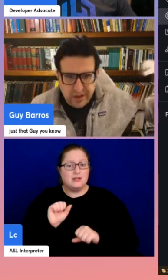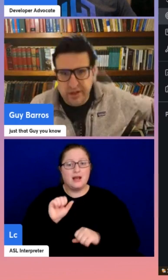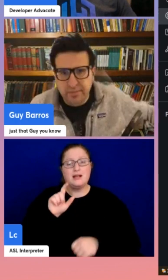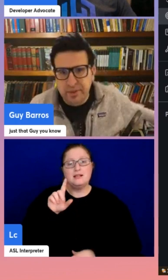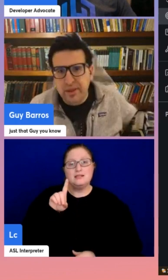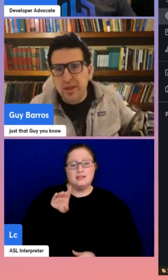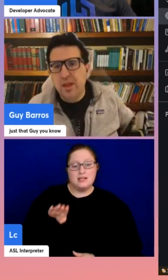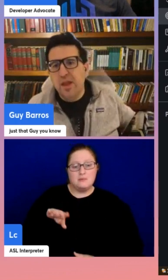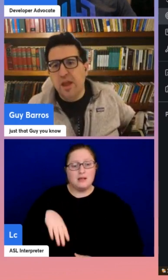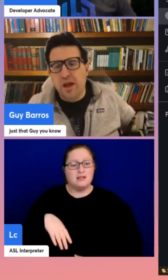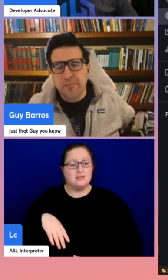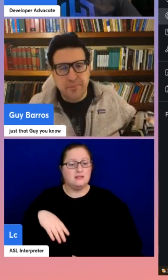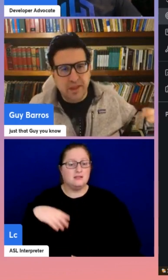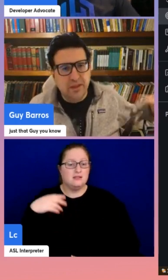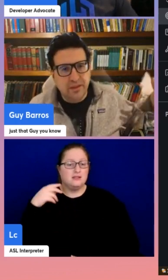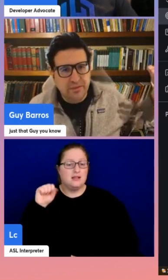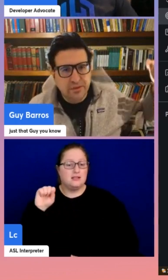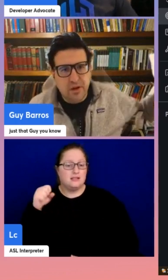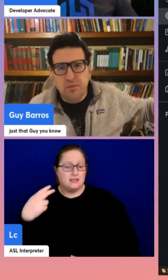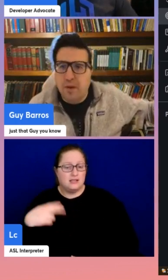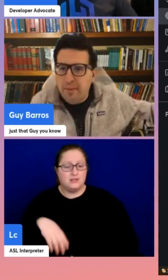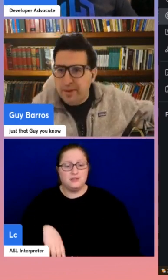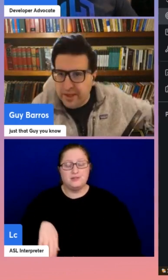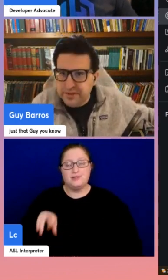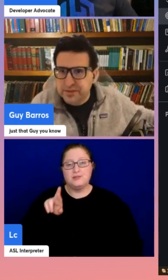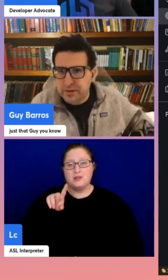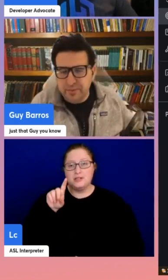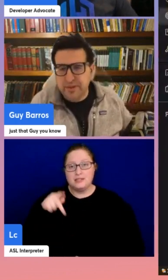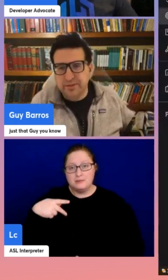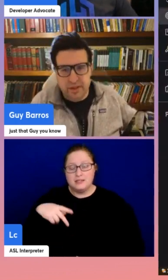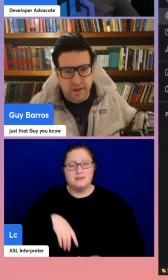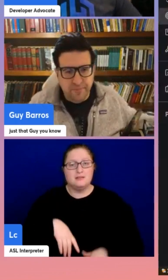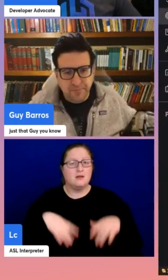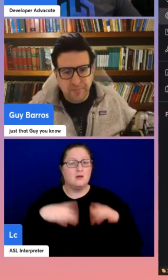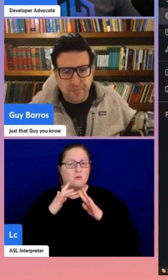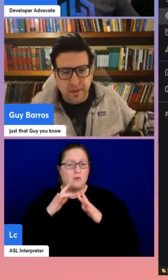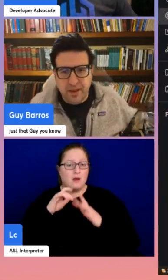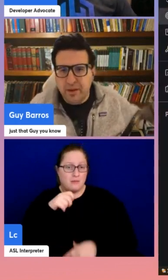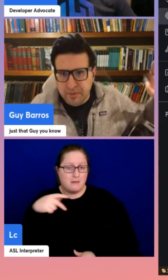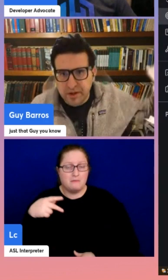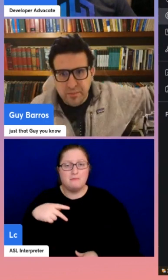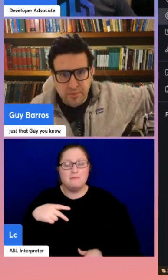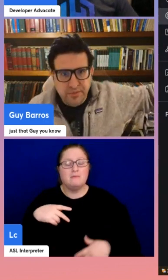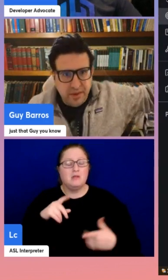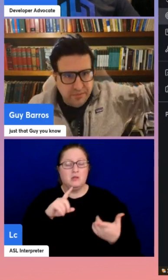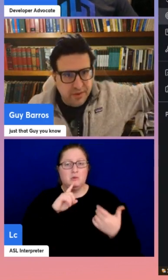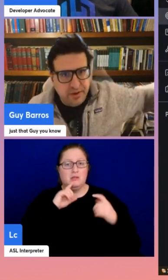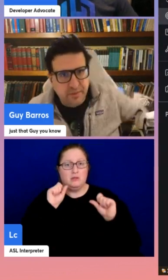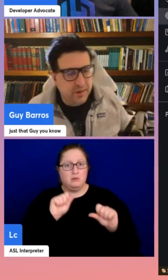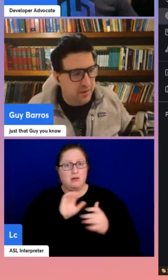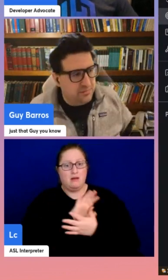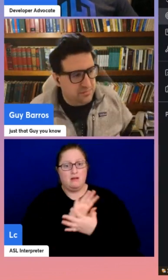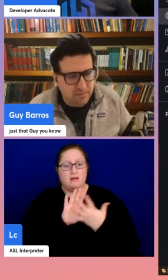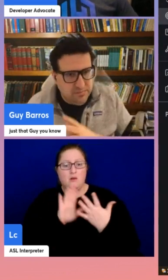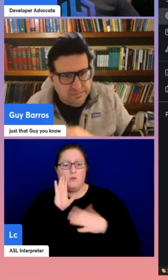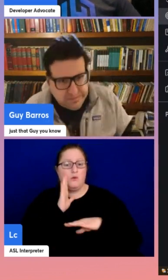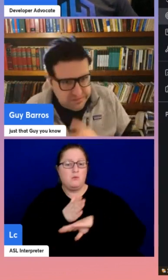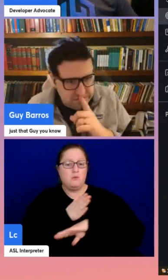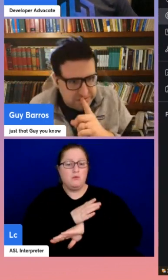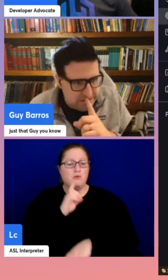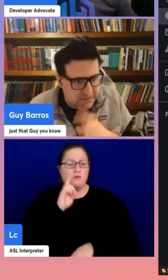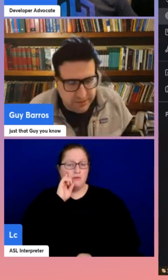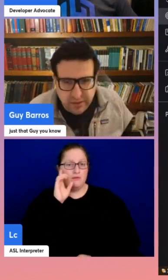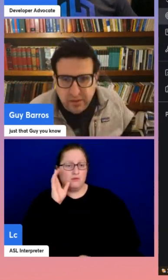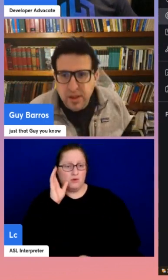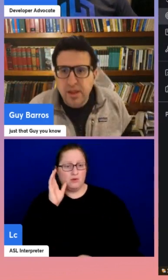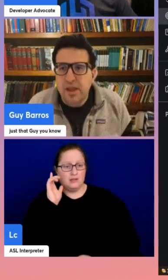you can talk RDP, you can even talk web applications, right? Because and we're going to improve that further on, but I